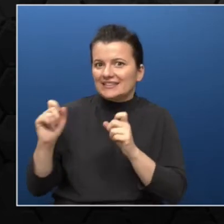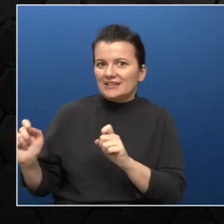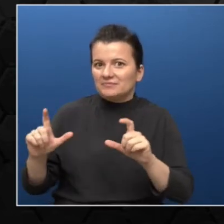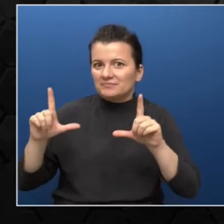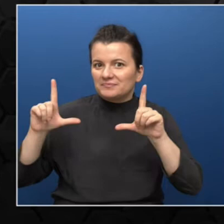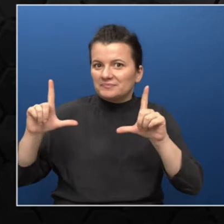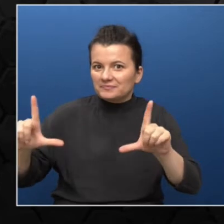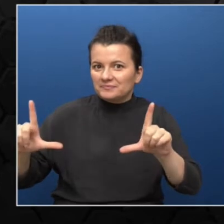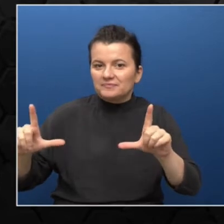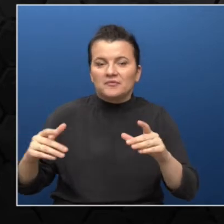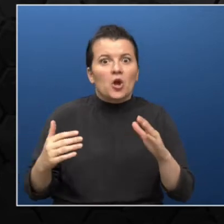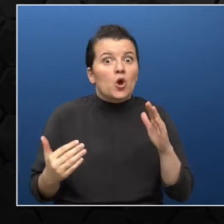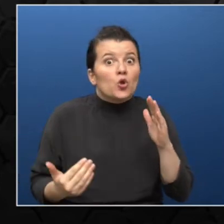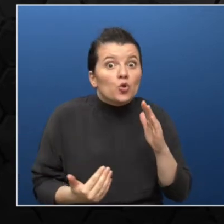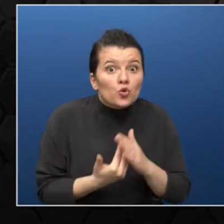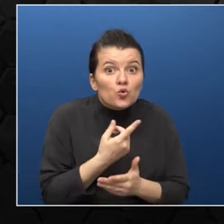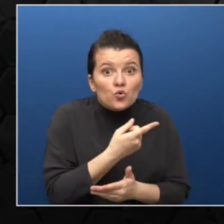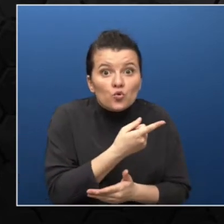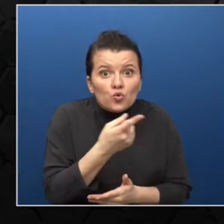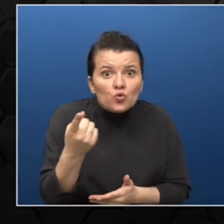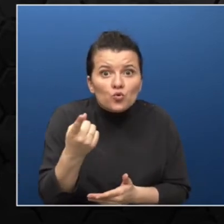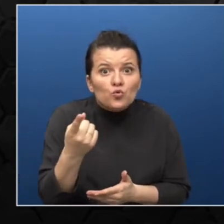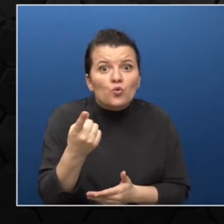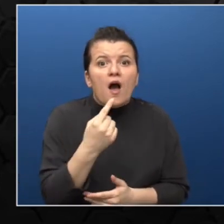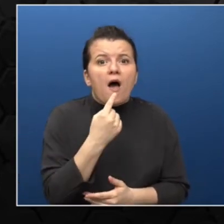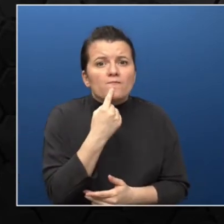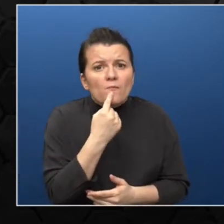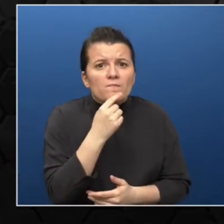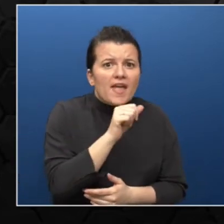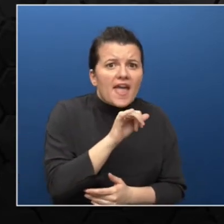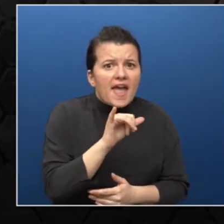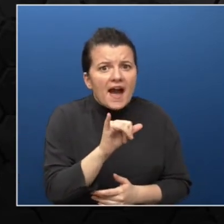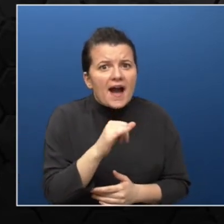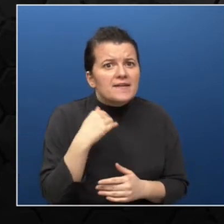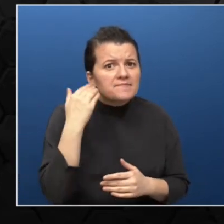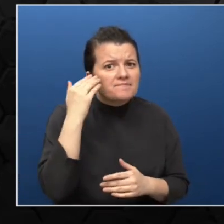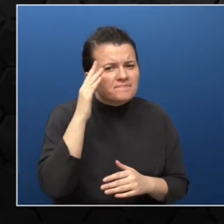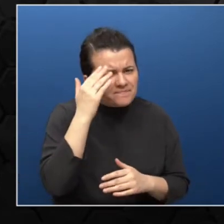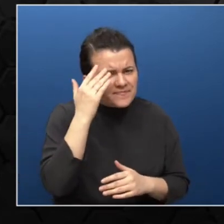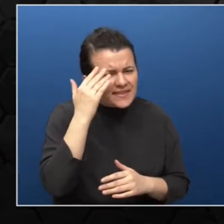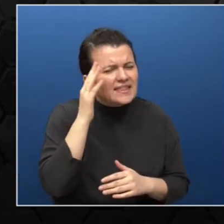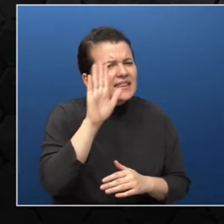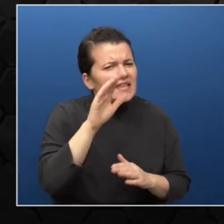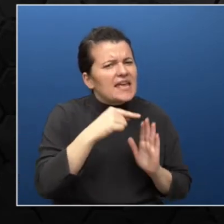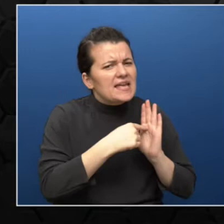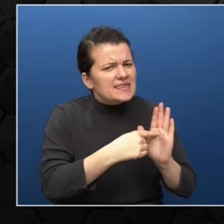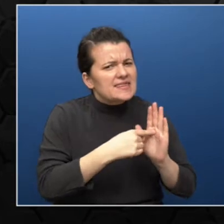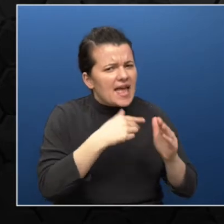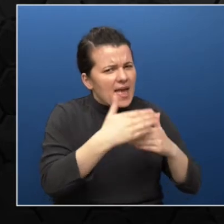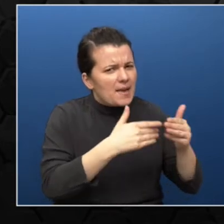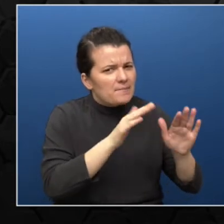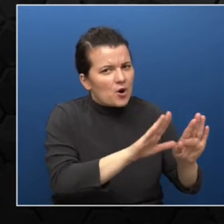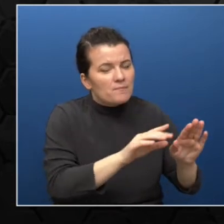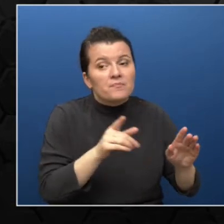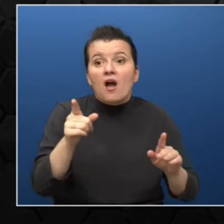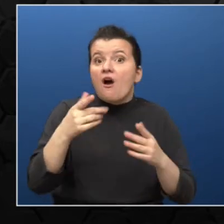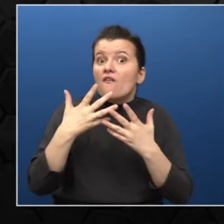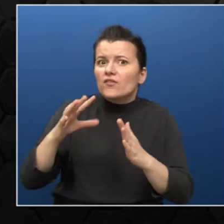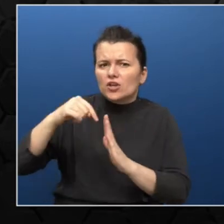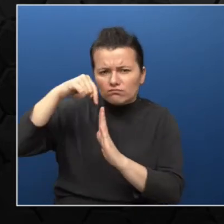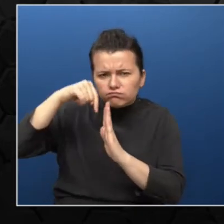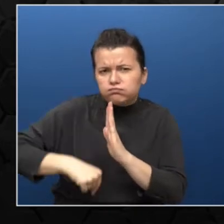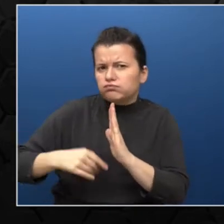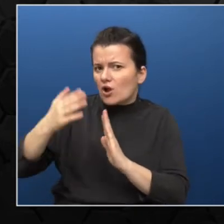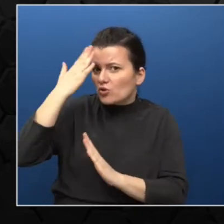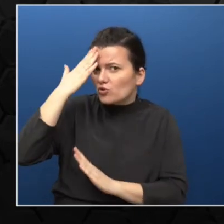machine learning can sit back and recap the demo for a second. And for the expert who are interested,